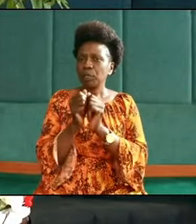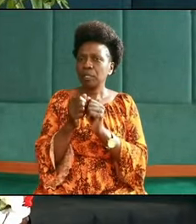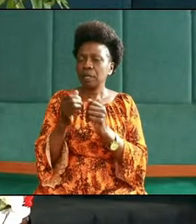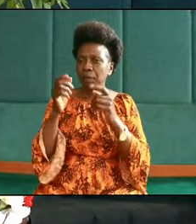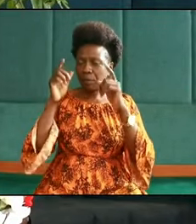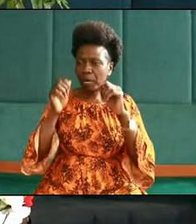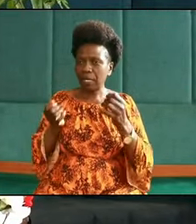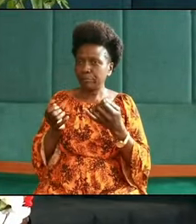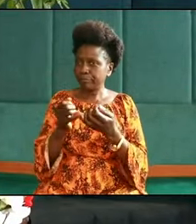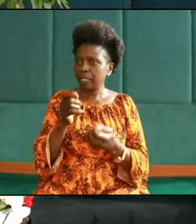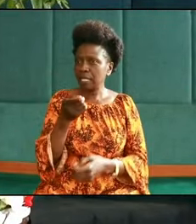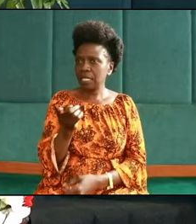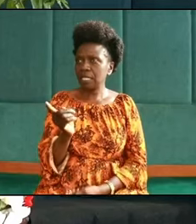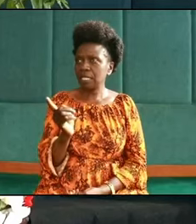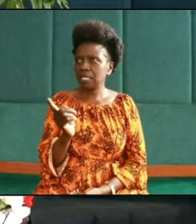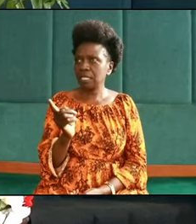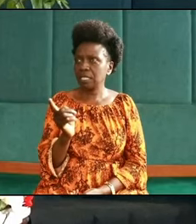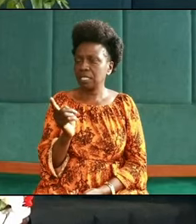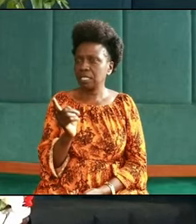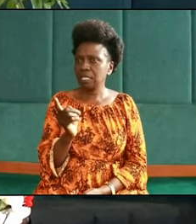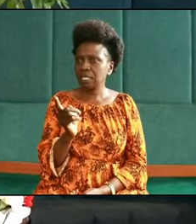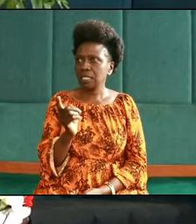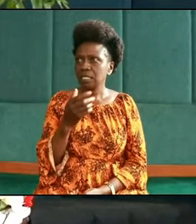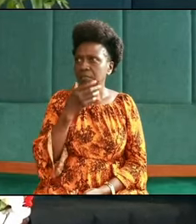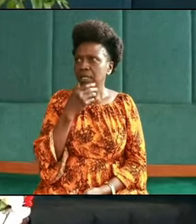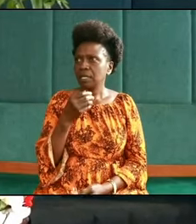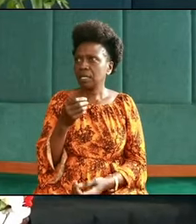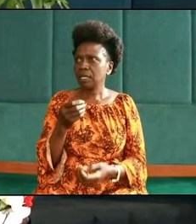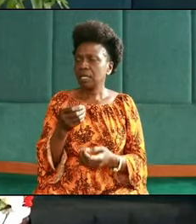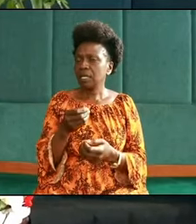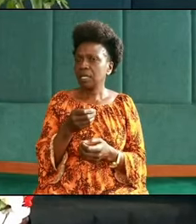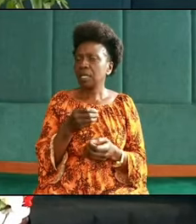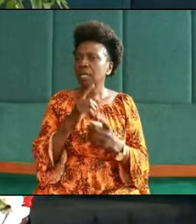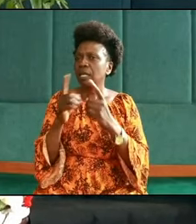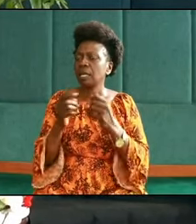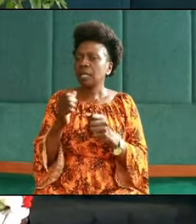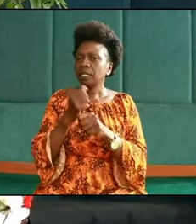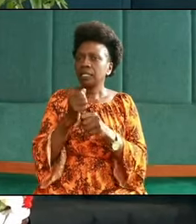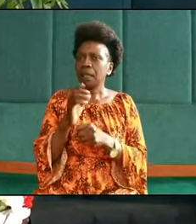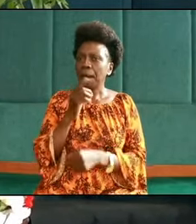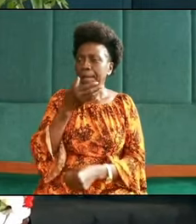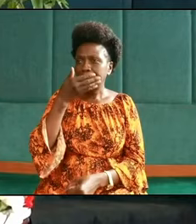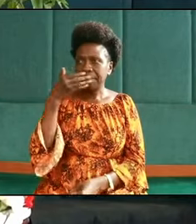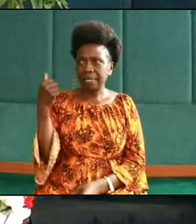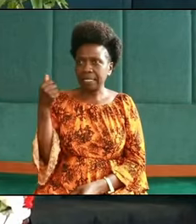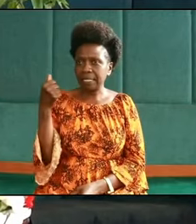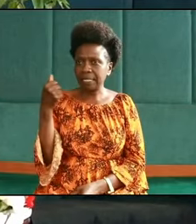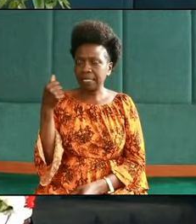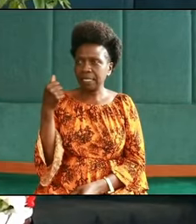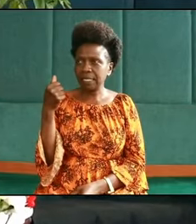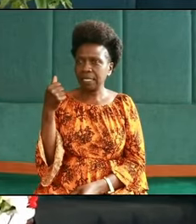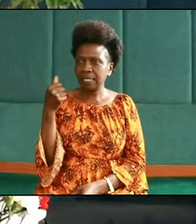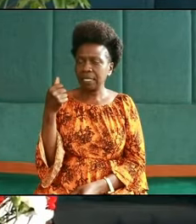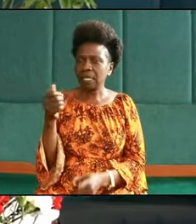this Osek ran, and they did their best driving as fast as they could,